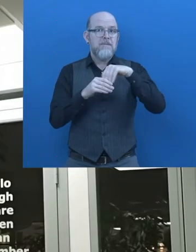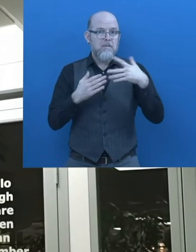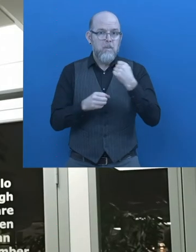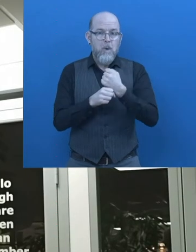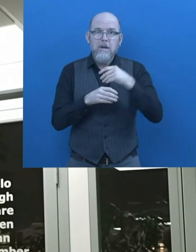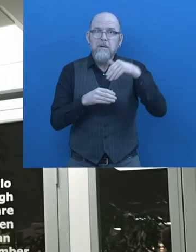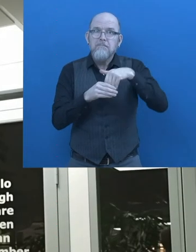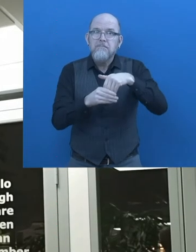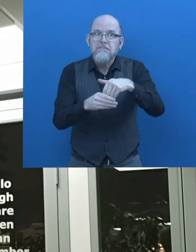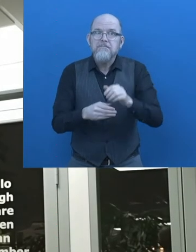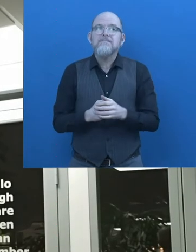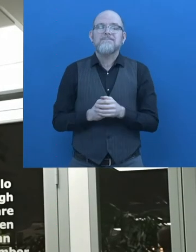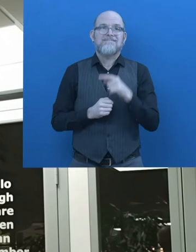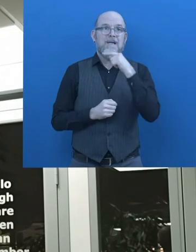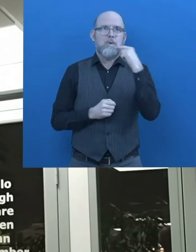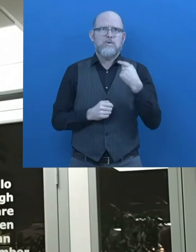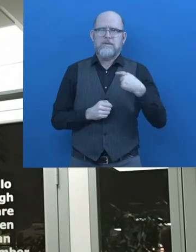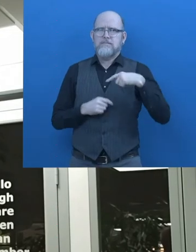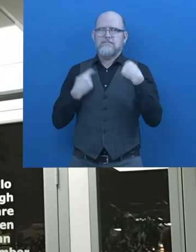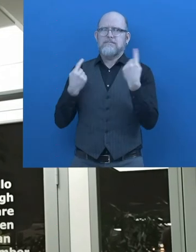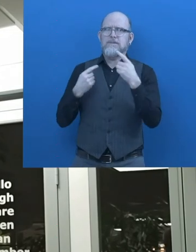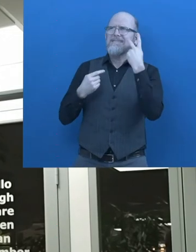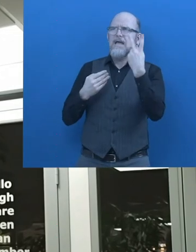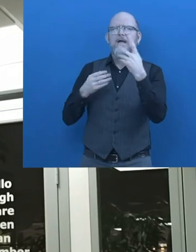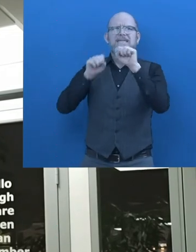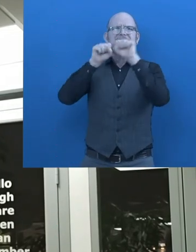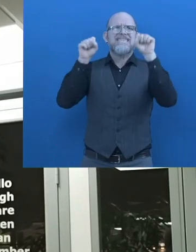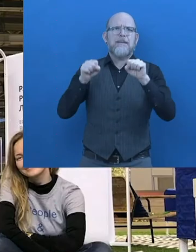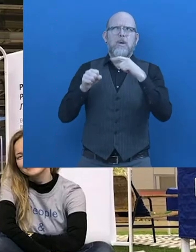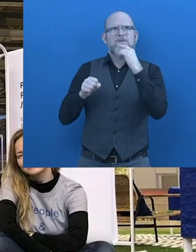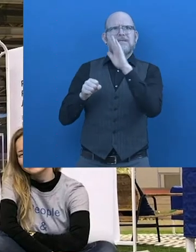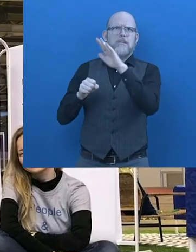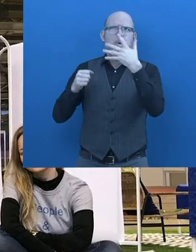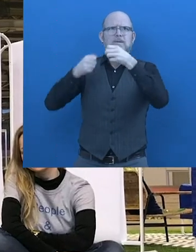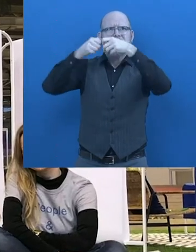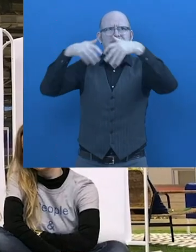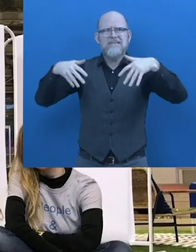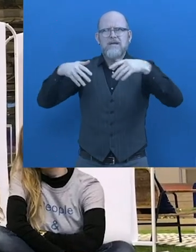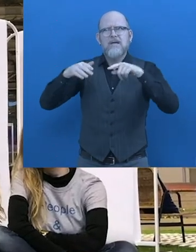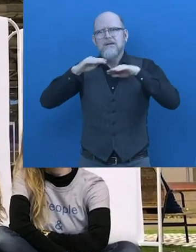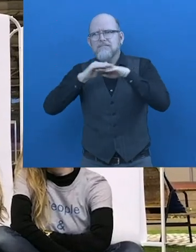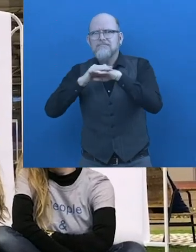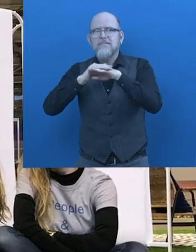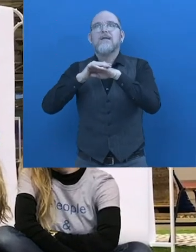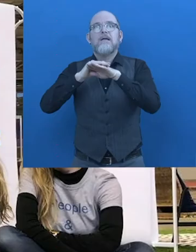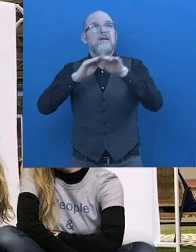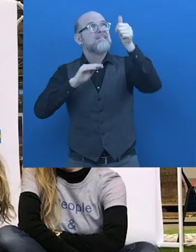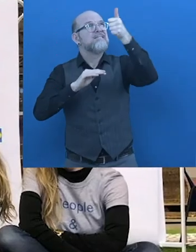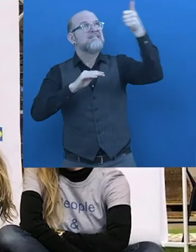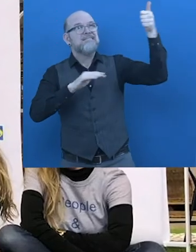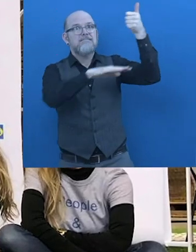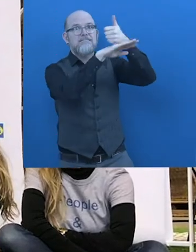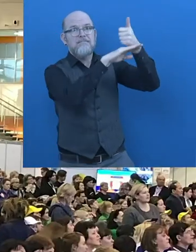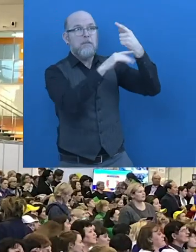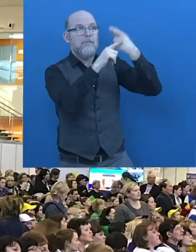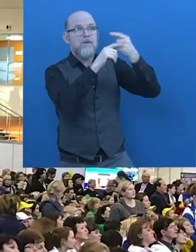In Russia, we've taken a very systematic approach, and Abylimpics has been a part of that, where we have trained our leaders and our